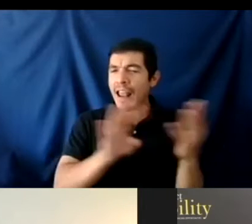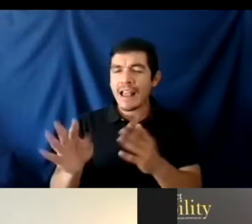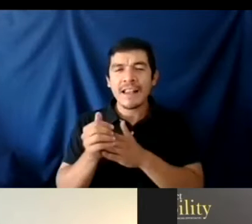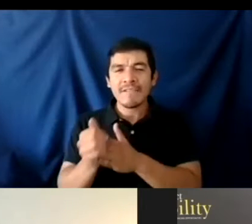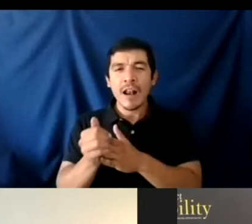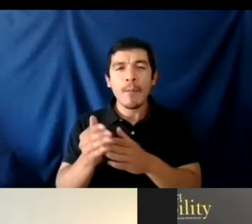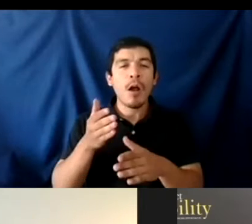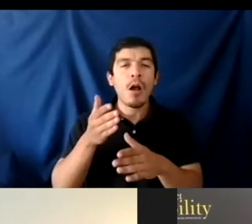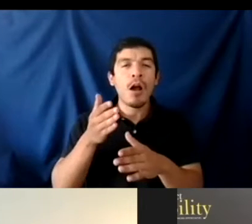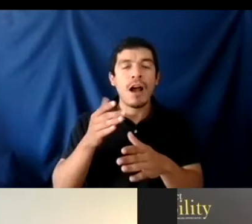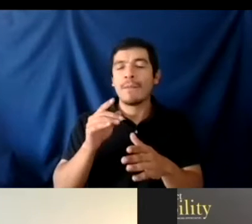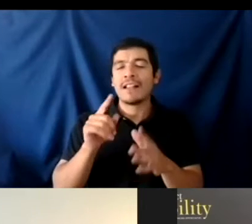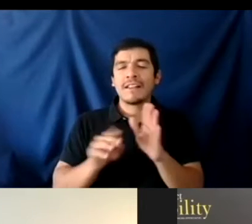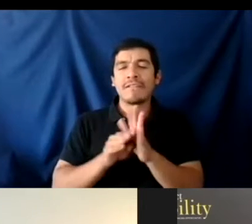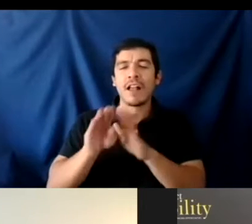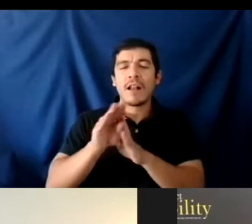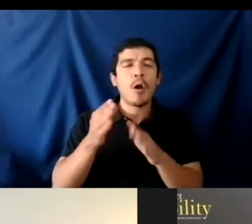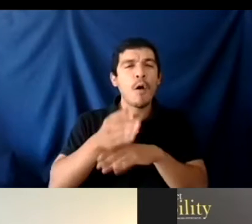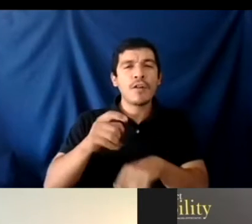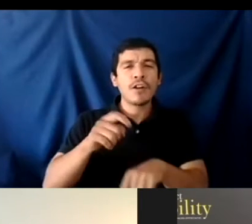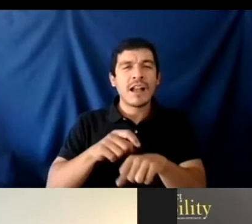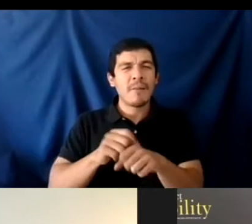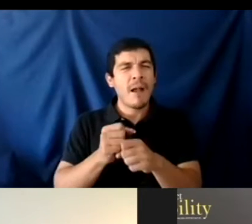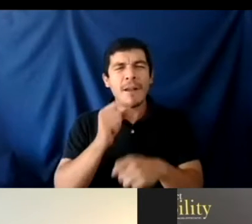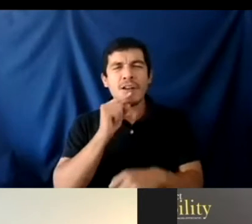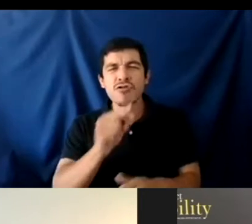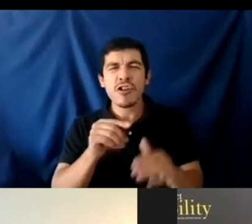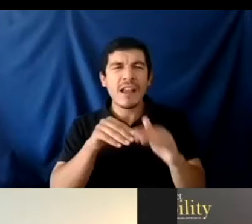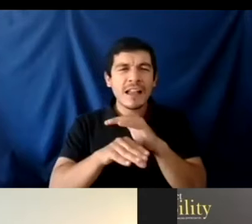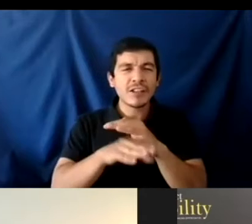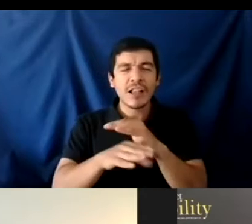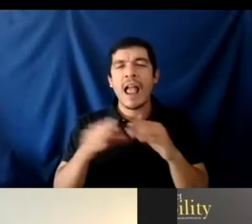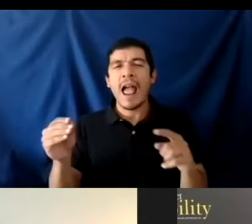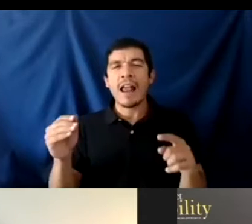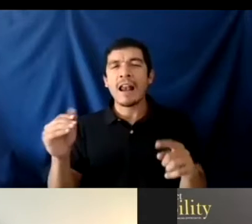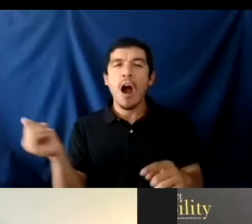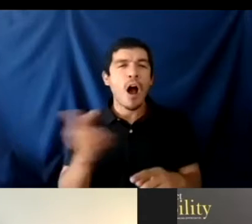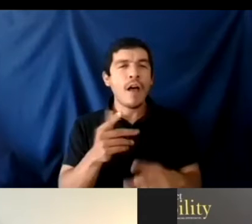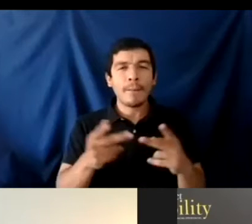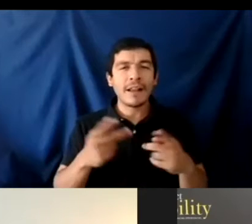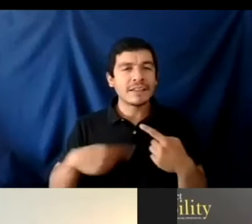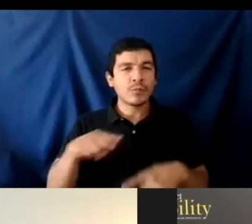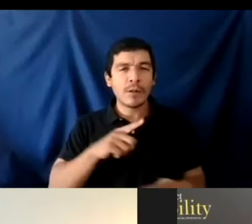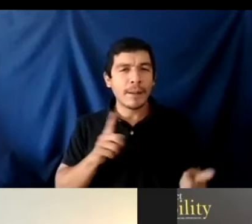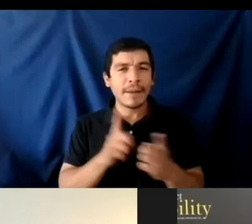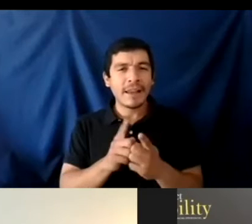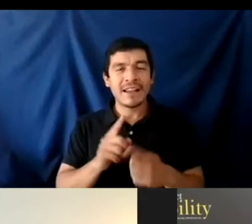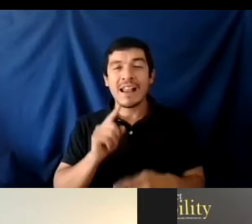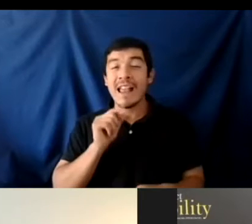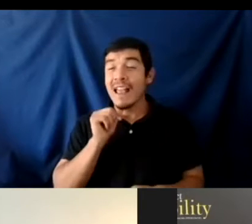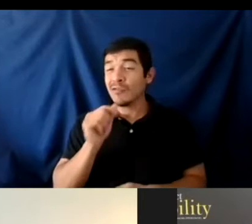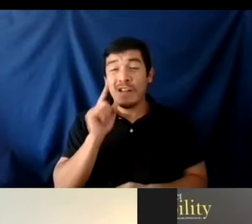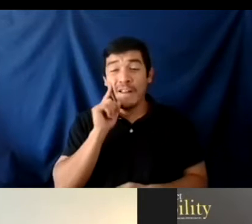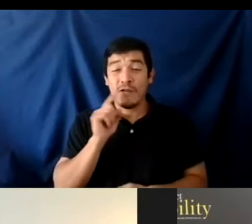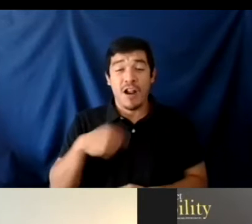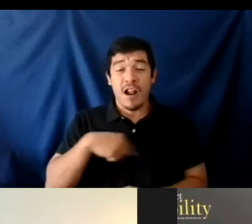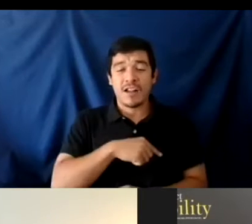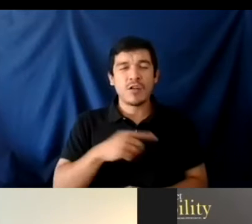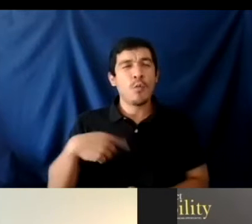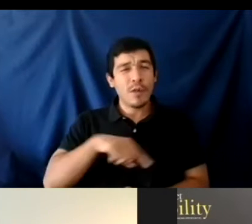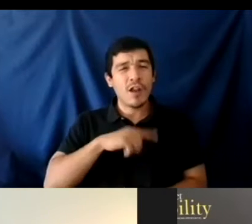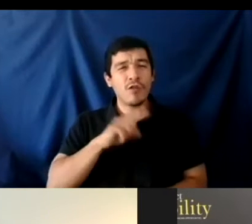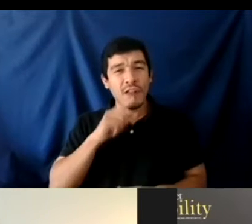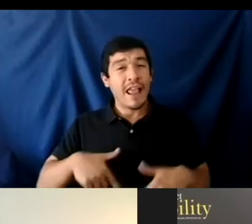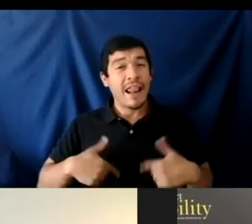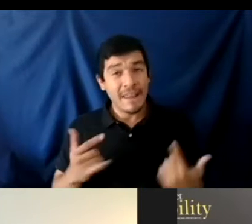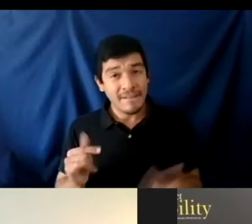of making sure to factor in accessibility and intersectionality. And actually for us, it isn't lip service. It's literally our